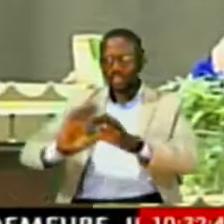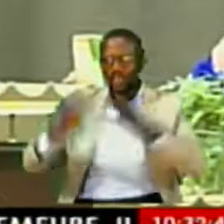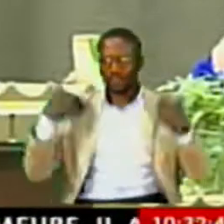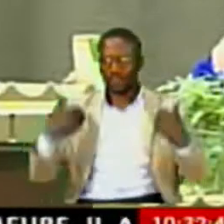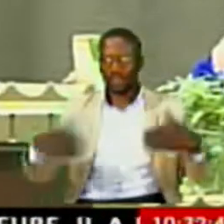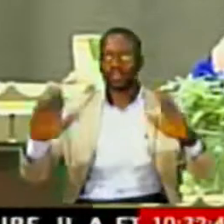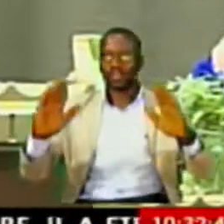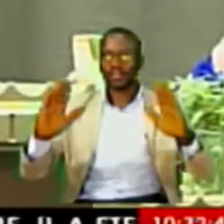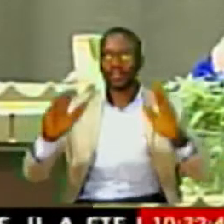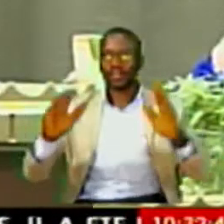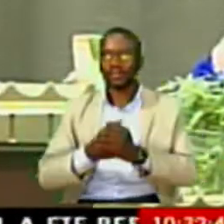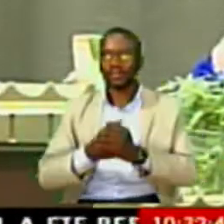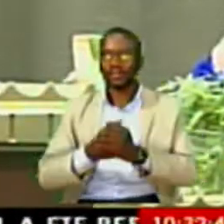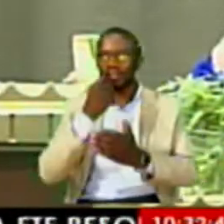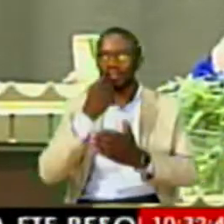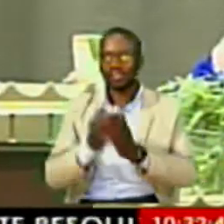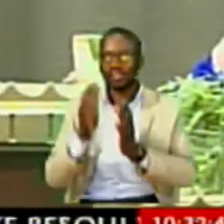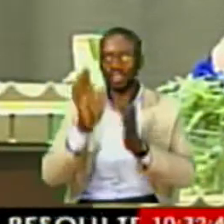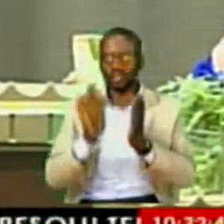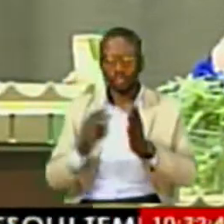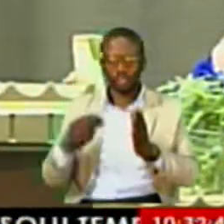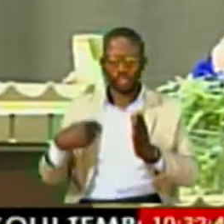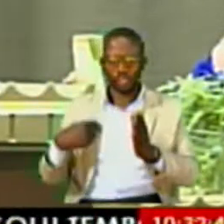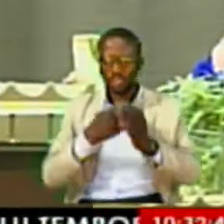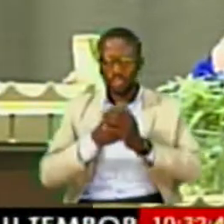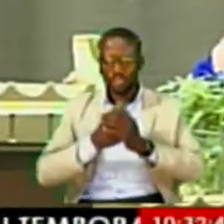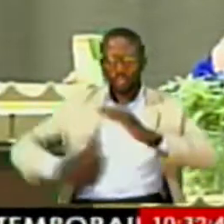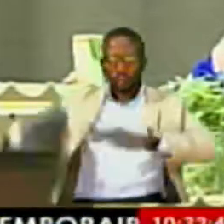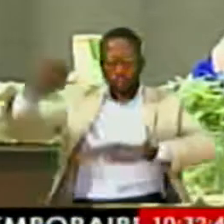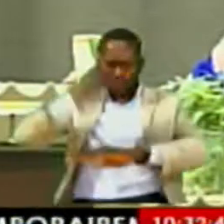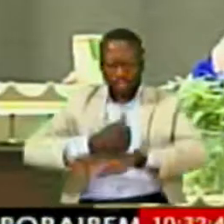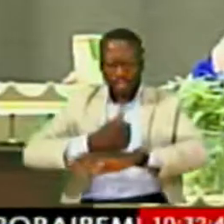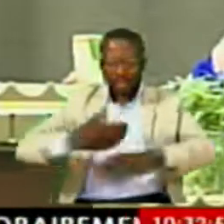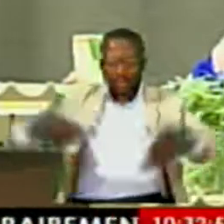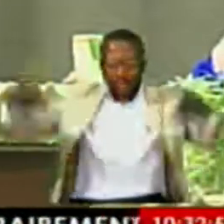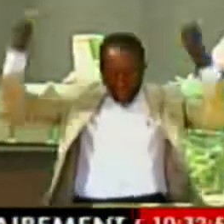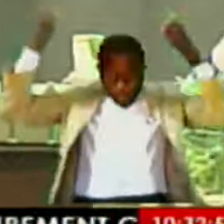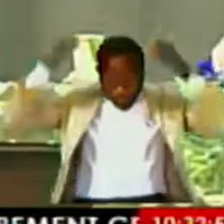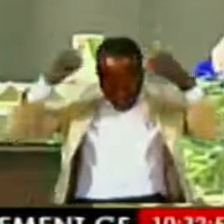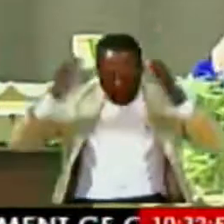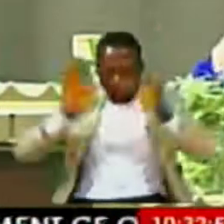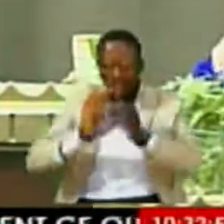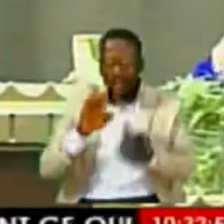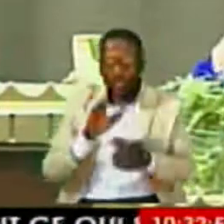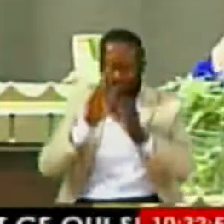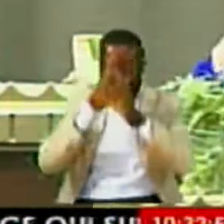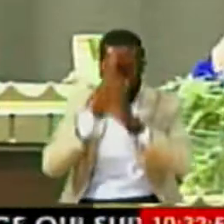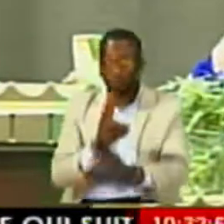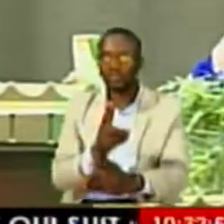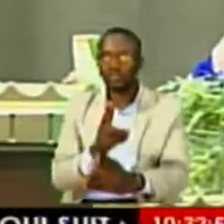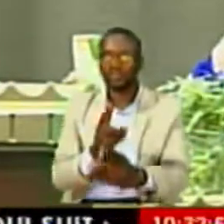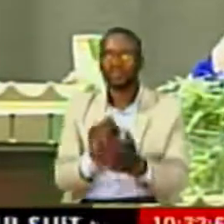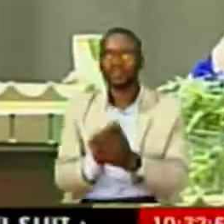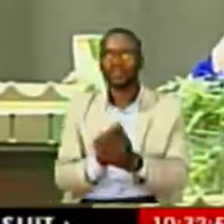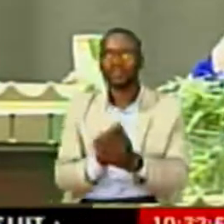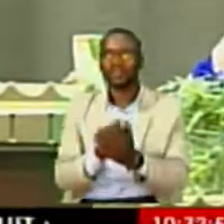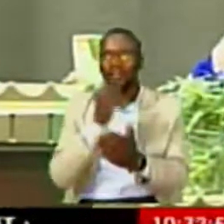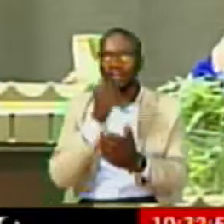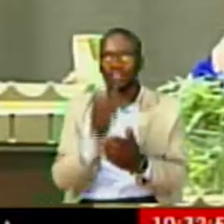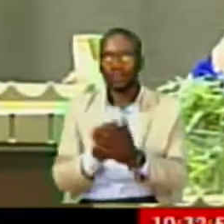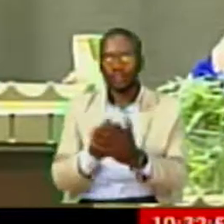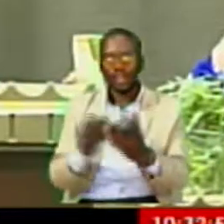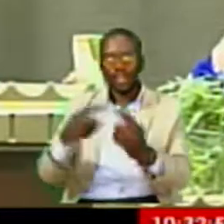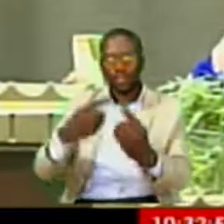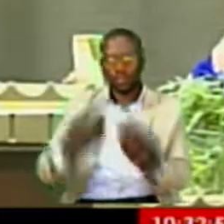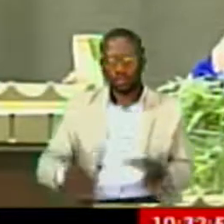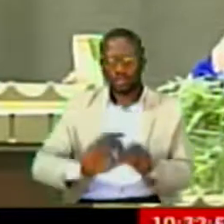le voyons couronné de gloire et d'honneur. For the suffering of death, crowned with glory and honor. À cause de la mort qu'il a souffert.